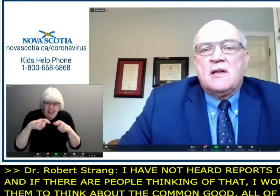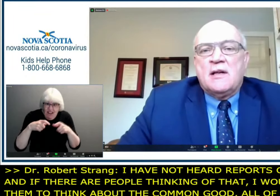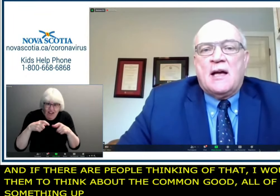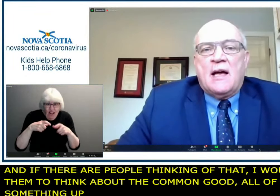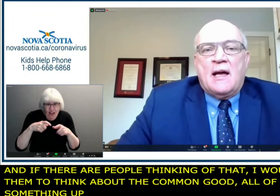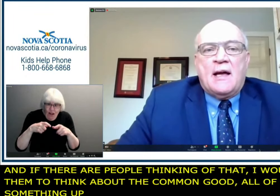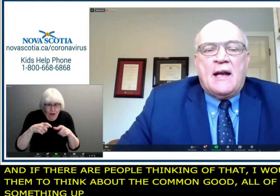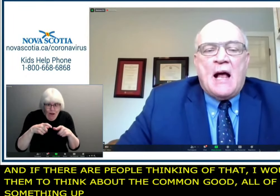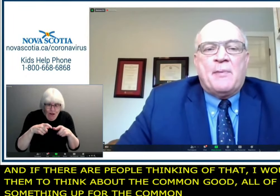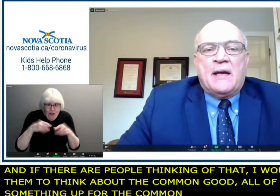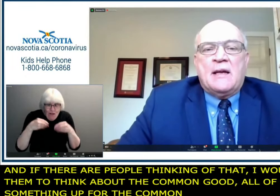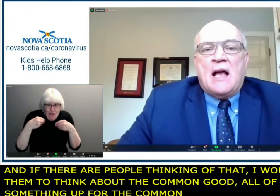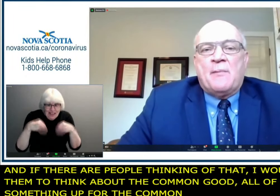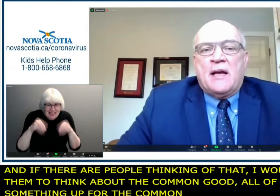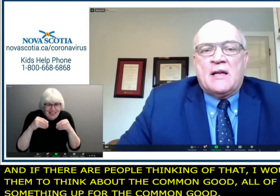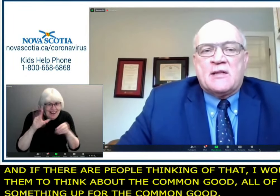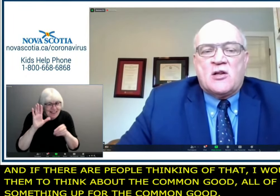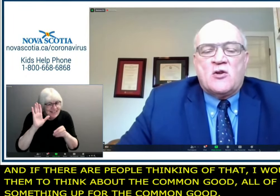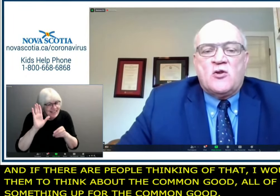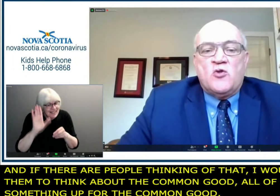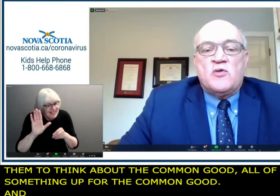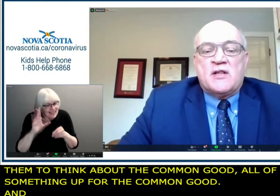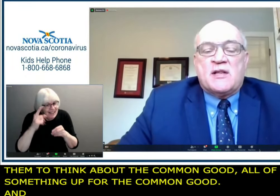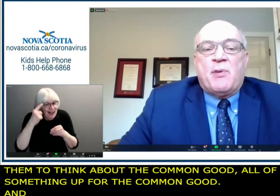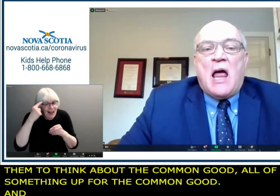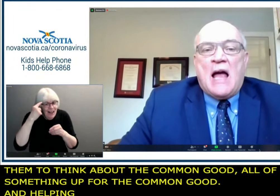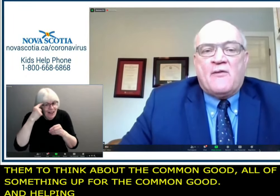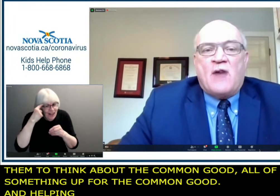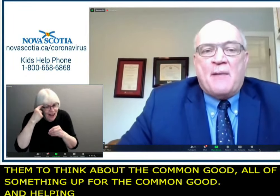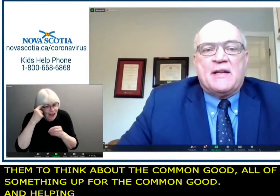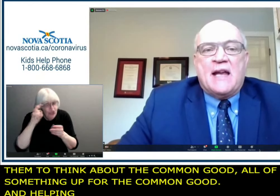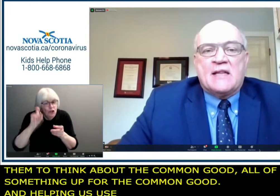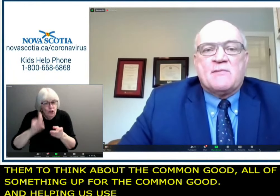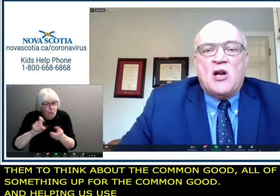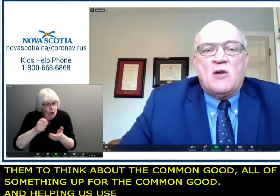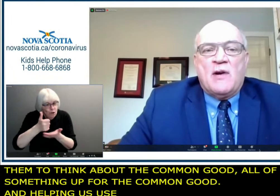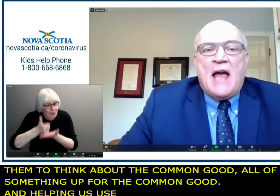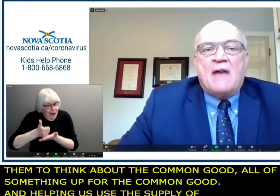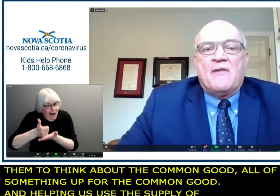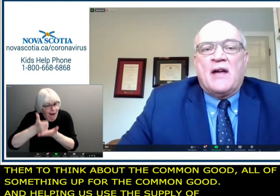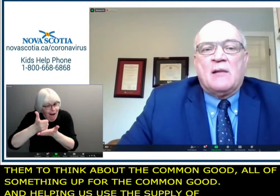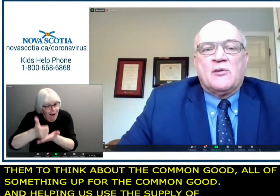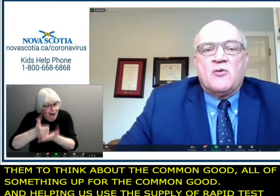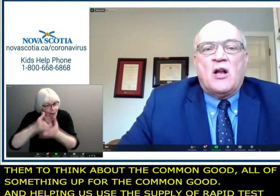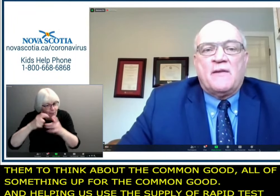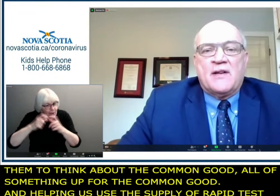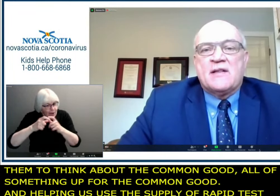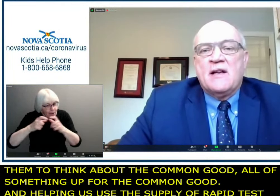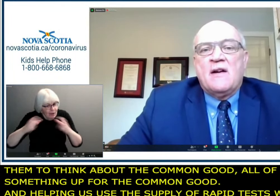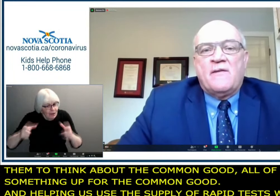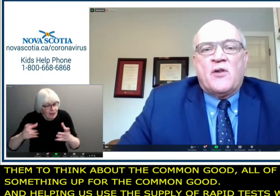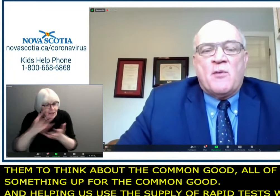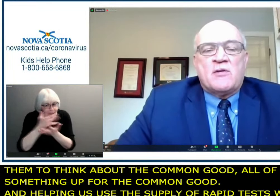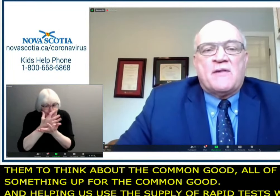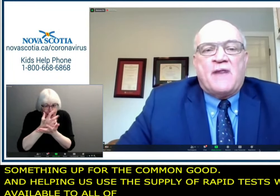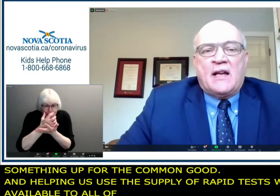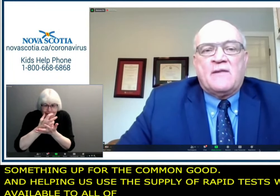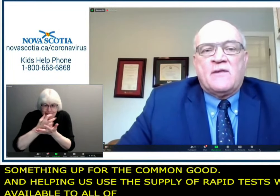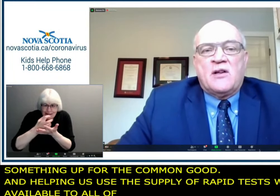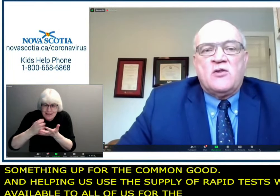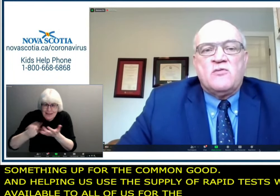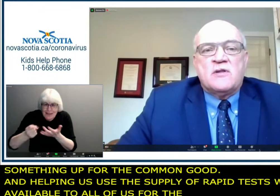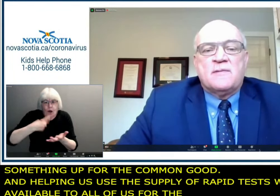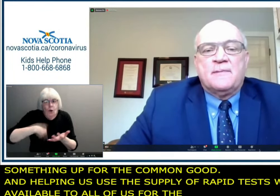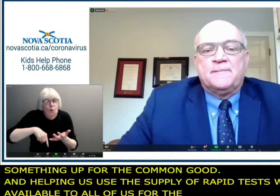good, and helping us use the supply of rapid tests we have available to all of us for the most